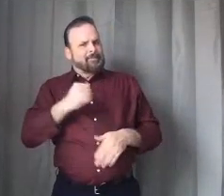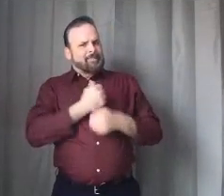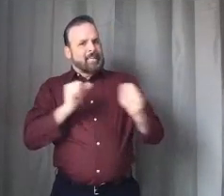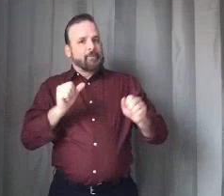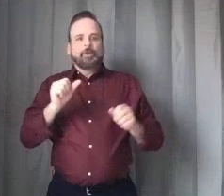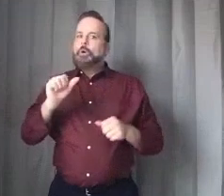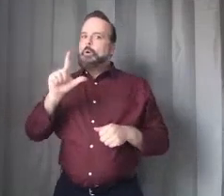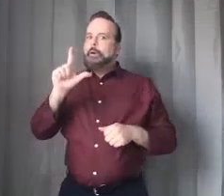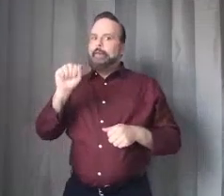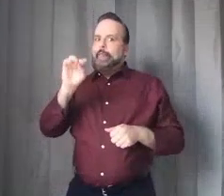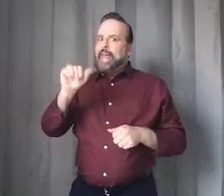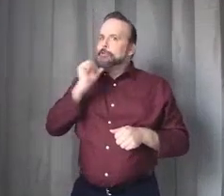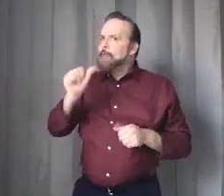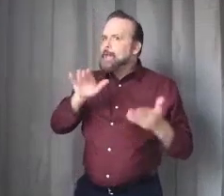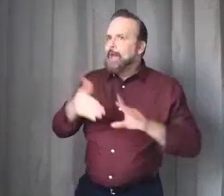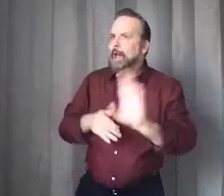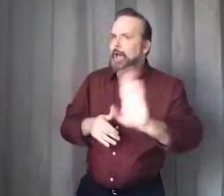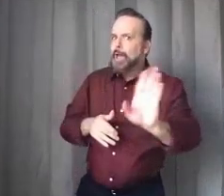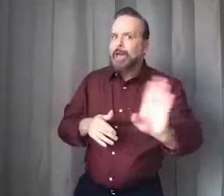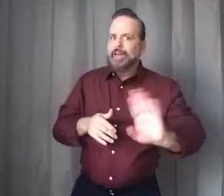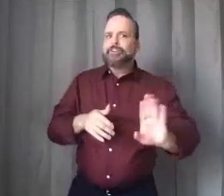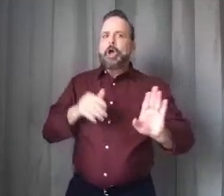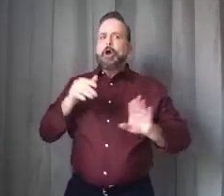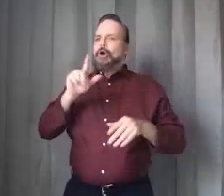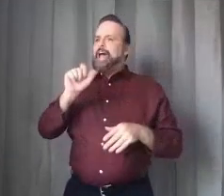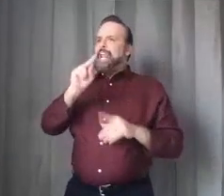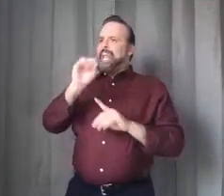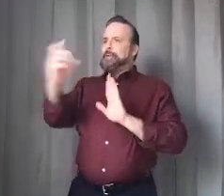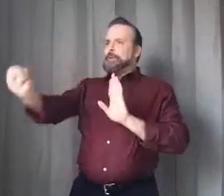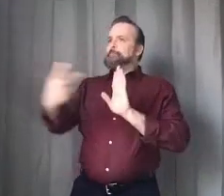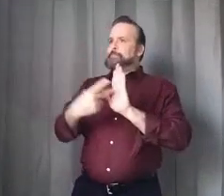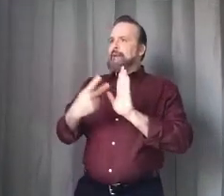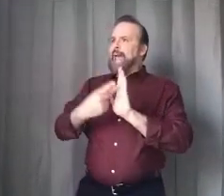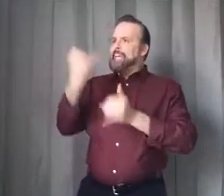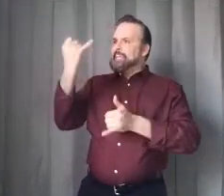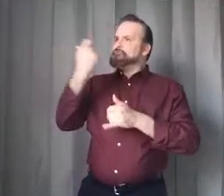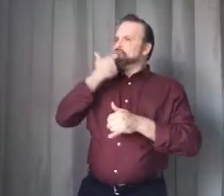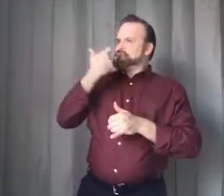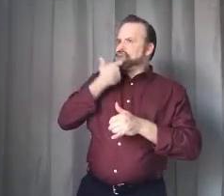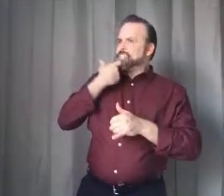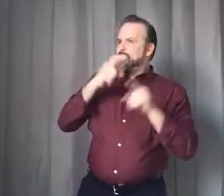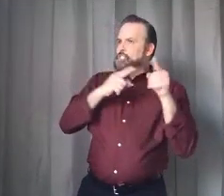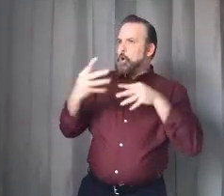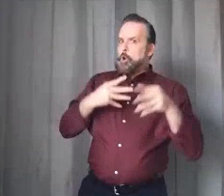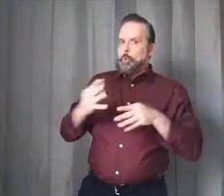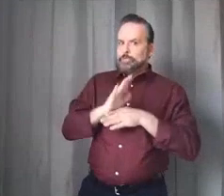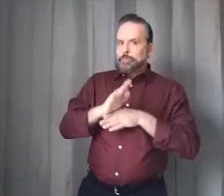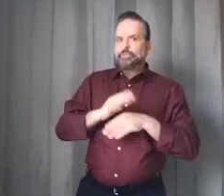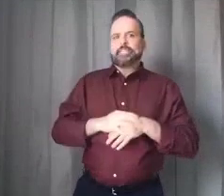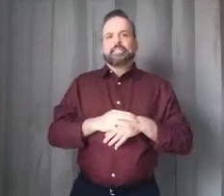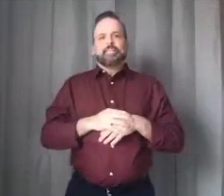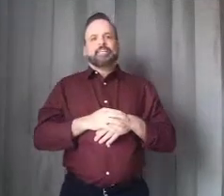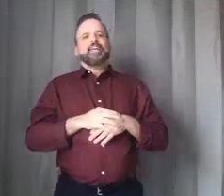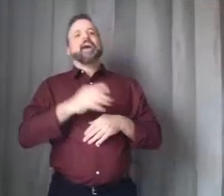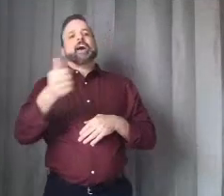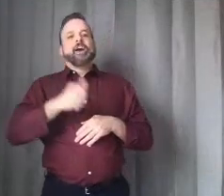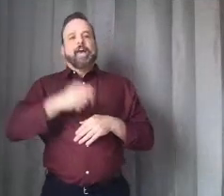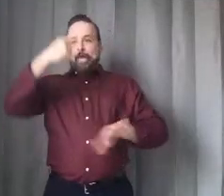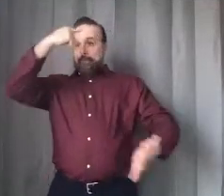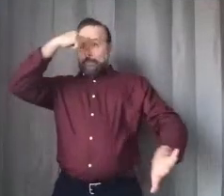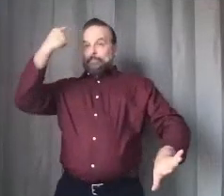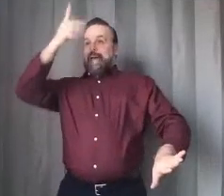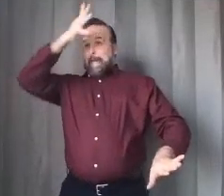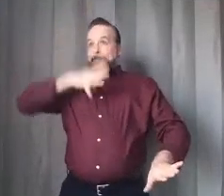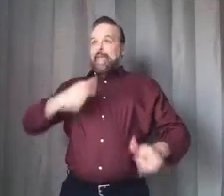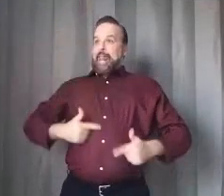didn't die. Okay. Lando comes back in the last Star Wars movie. Oh. He's good. The black man